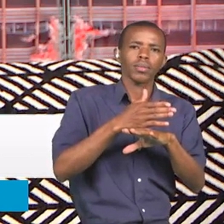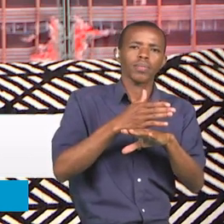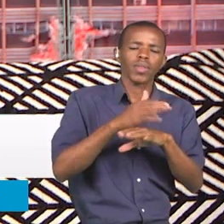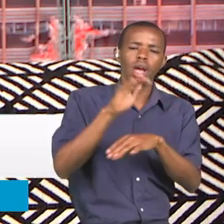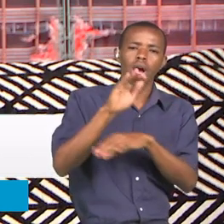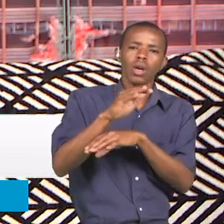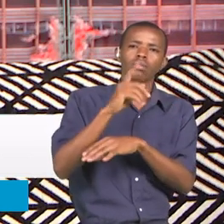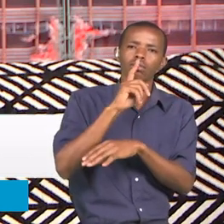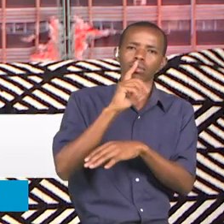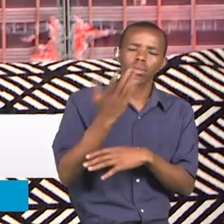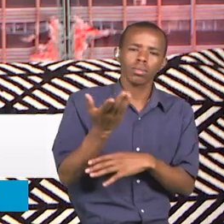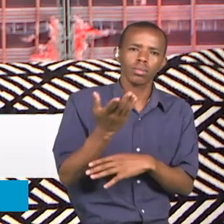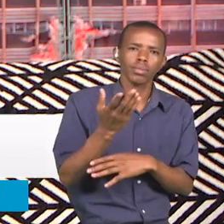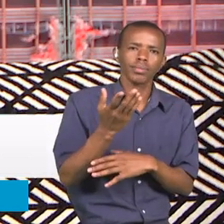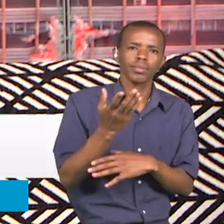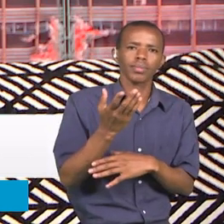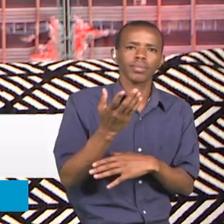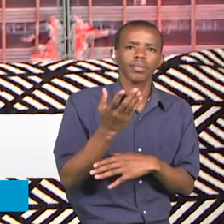saying that